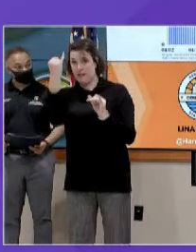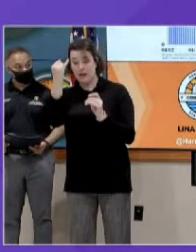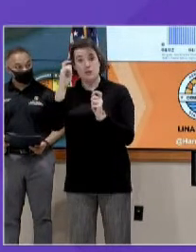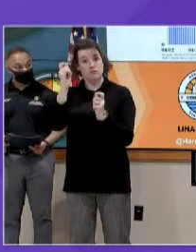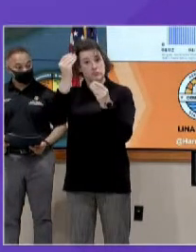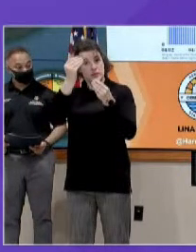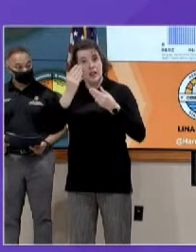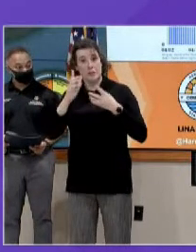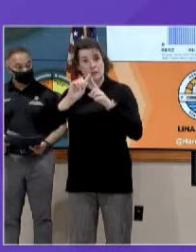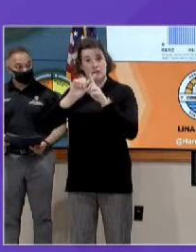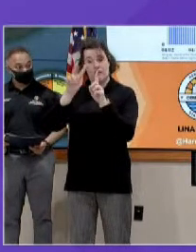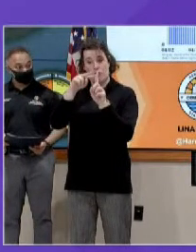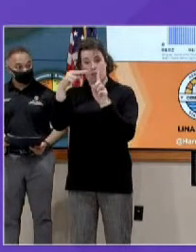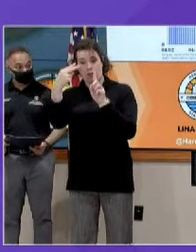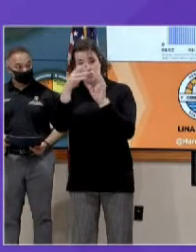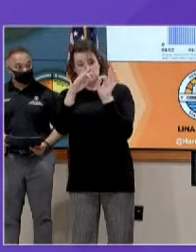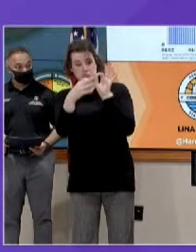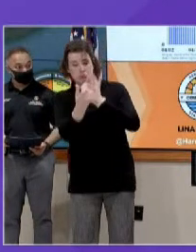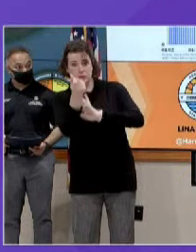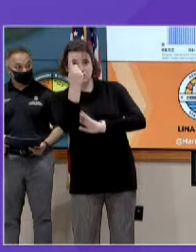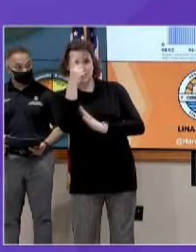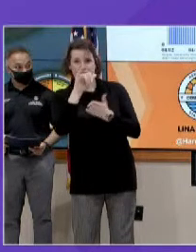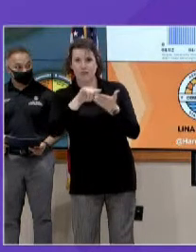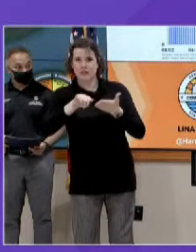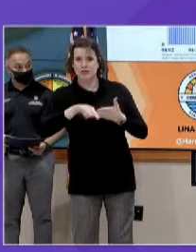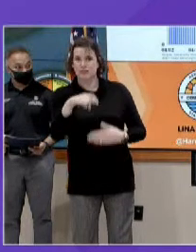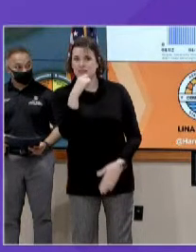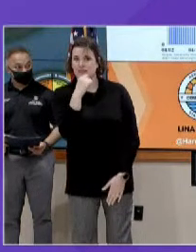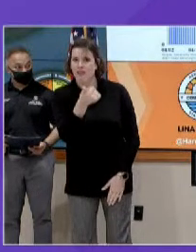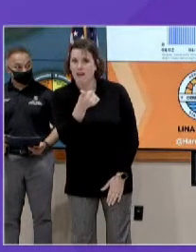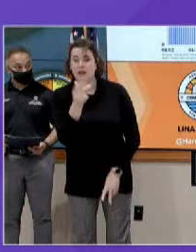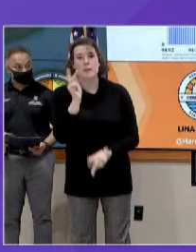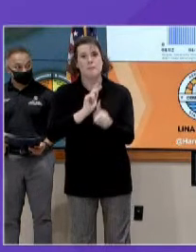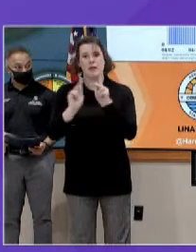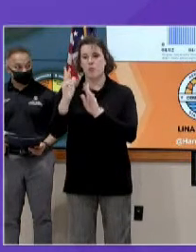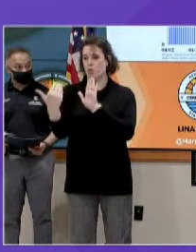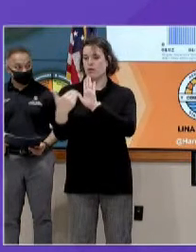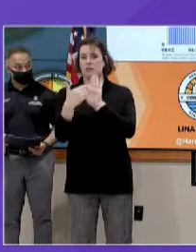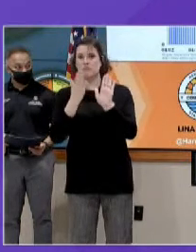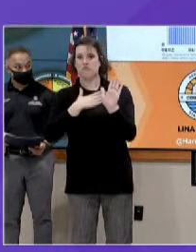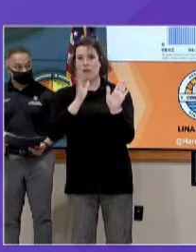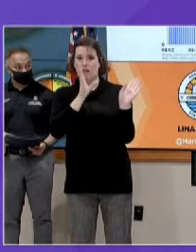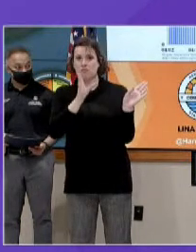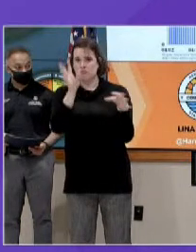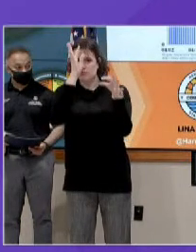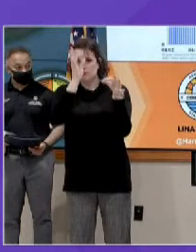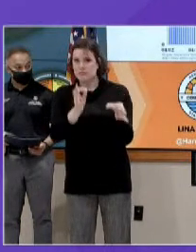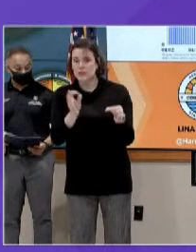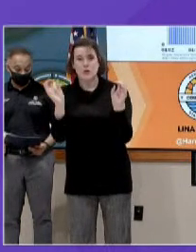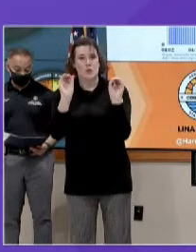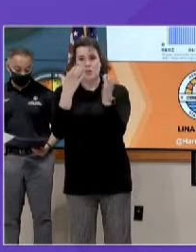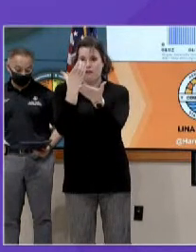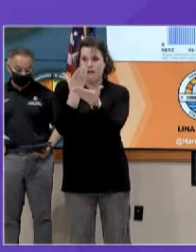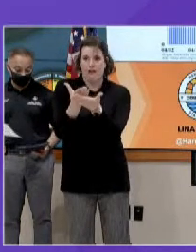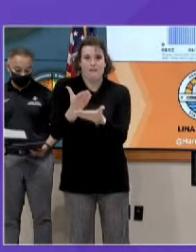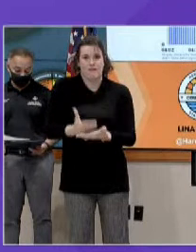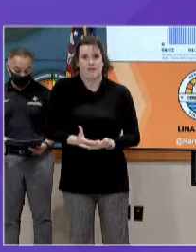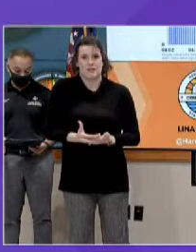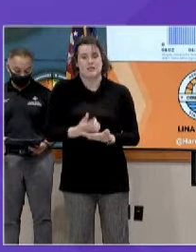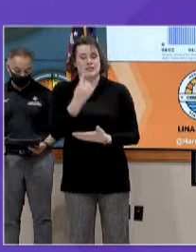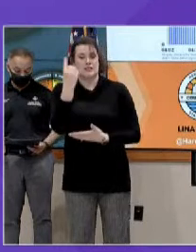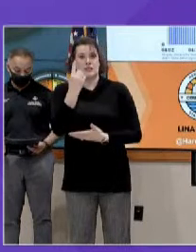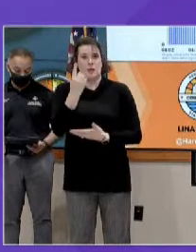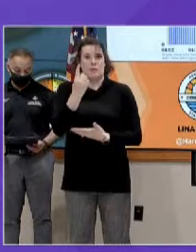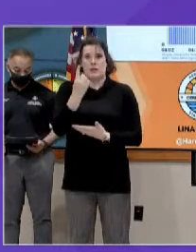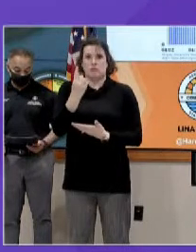alternative interpretation of this data. Nobody that opposes these steps is providing me with any evidence that something short